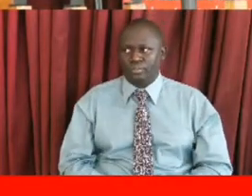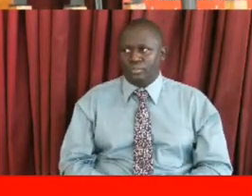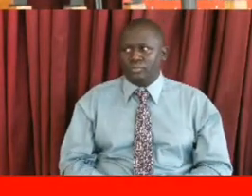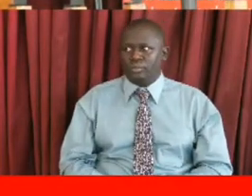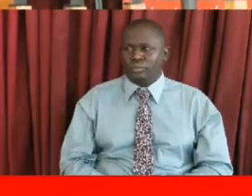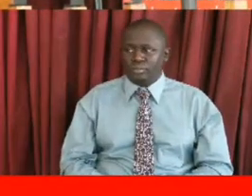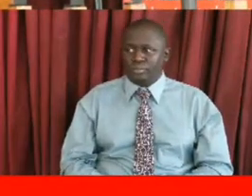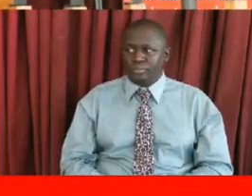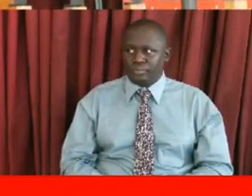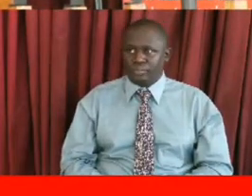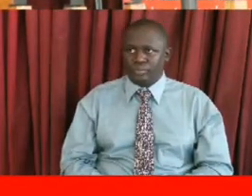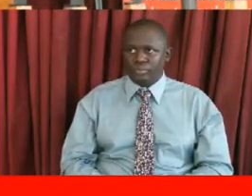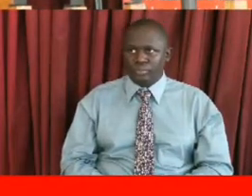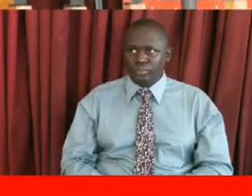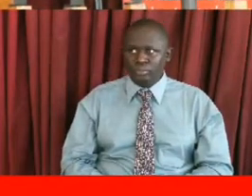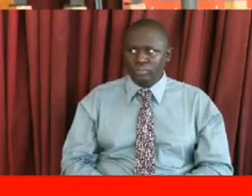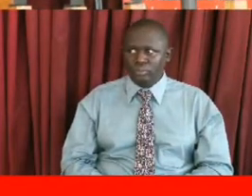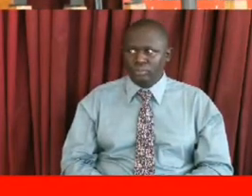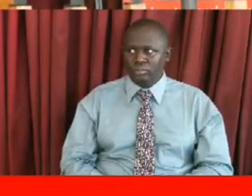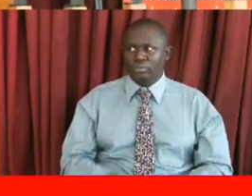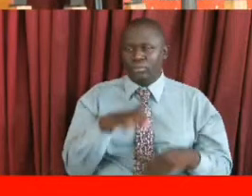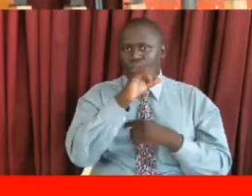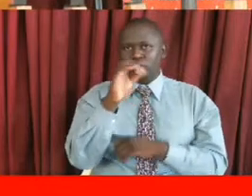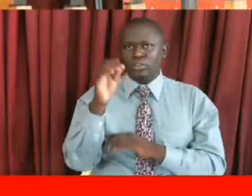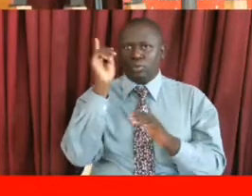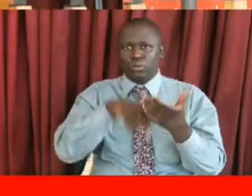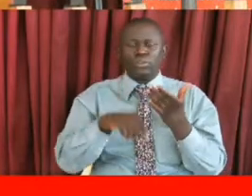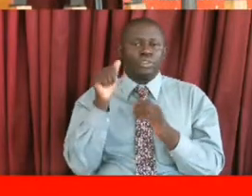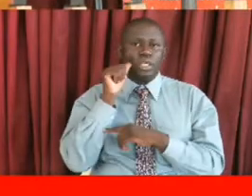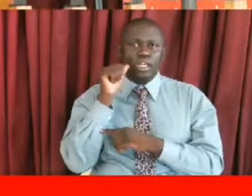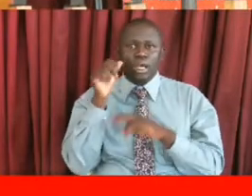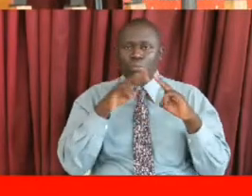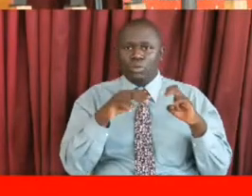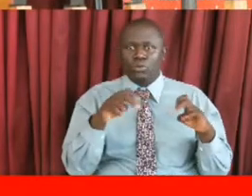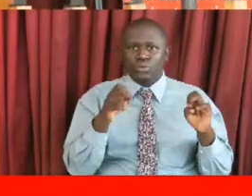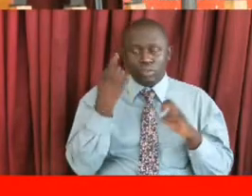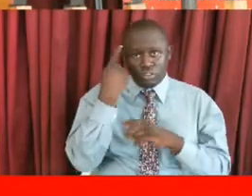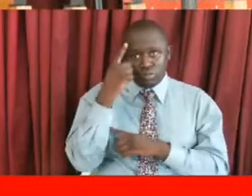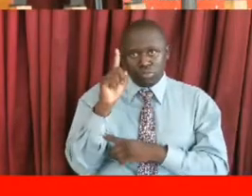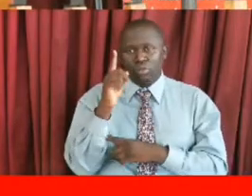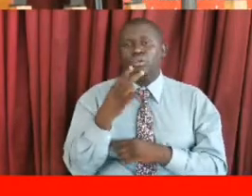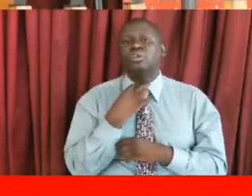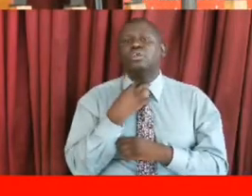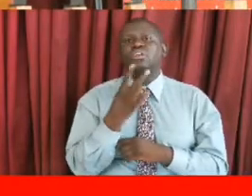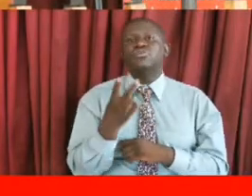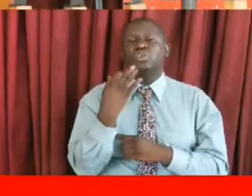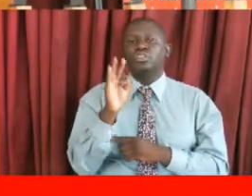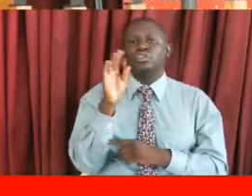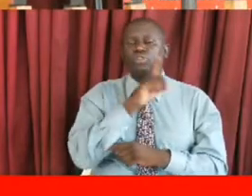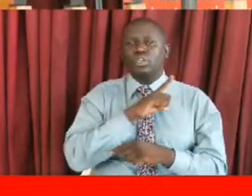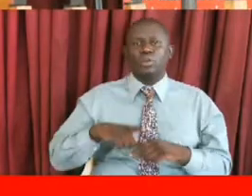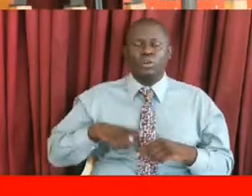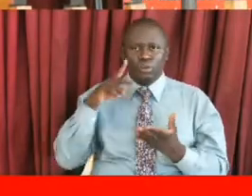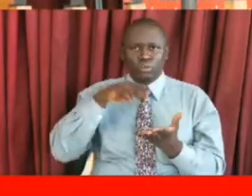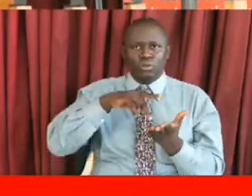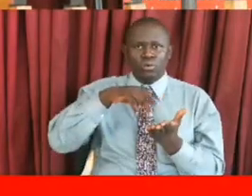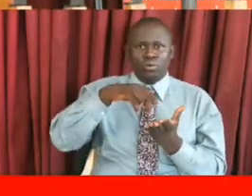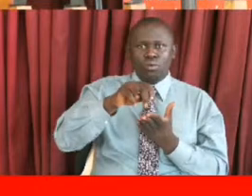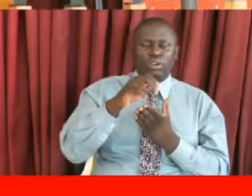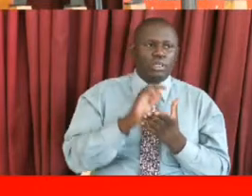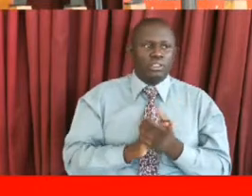hallelujah amen so what was Adam looking out for the voice of the Lord